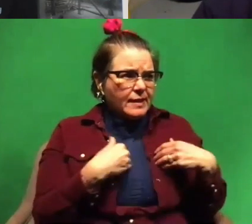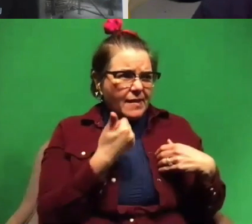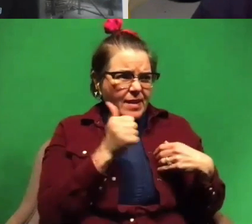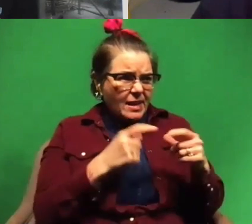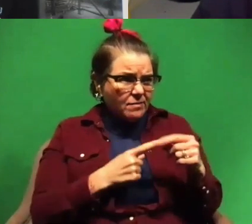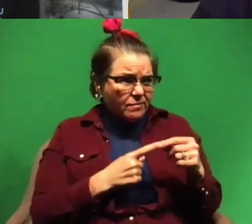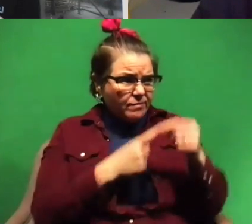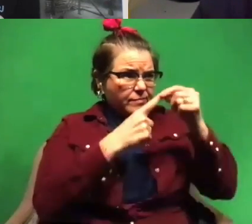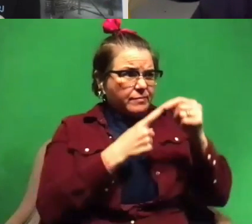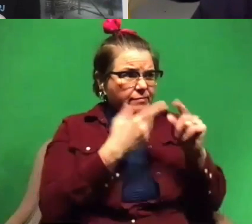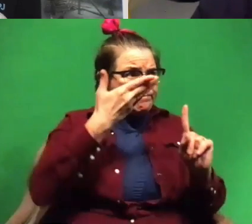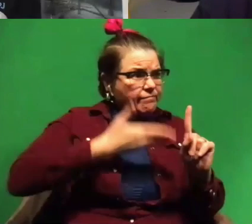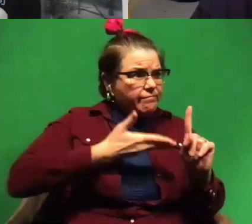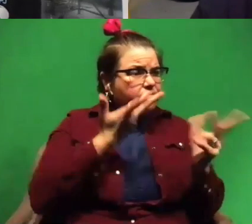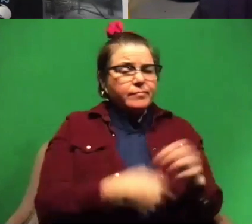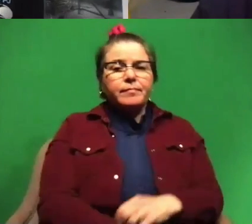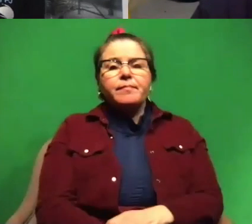features?